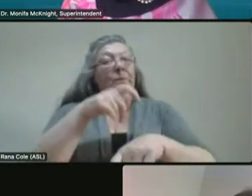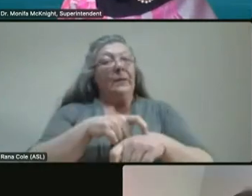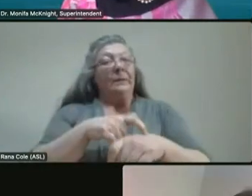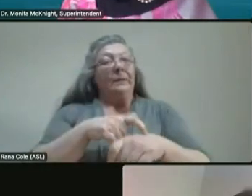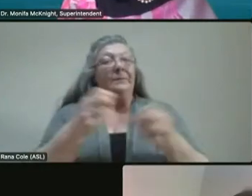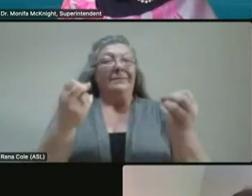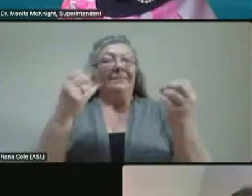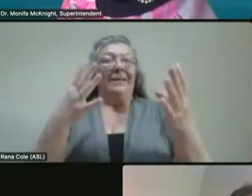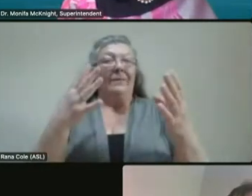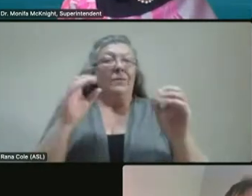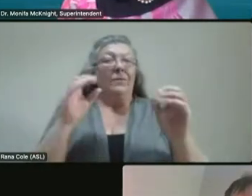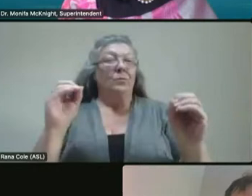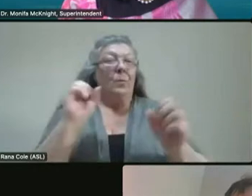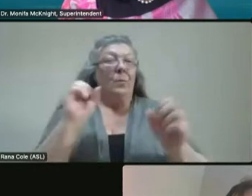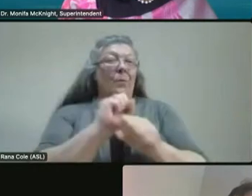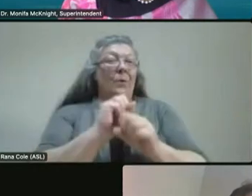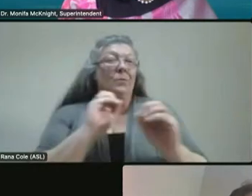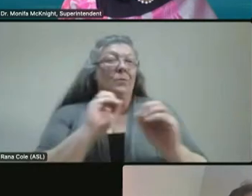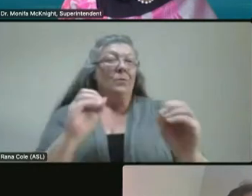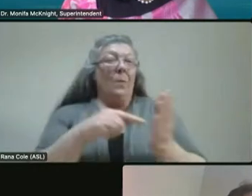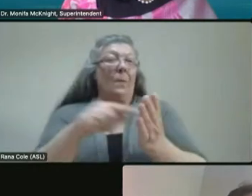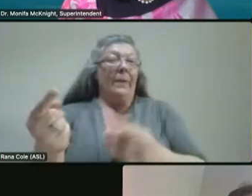year? It's the first question.